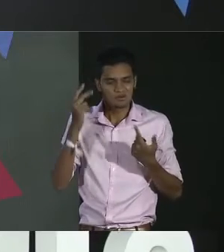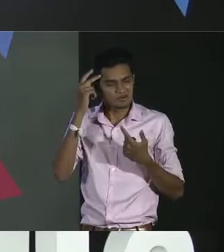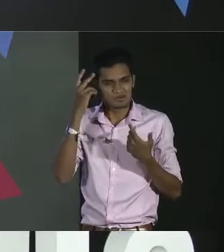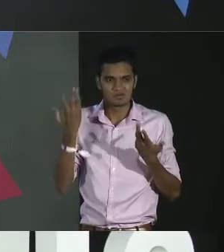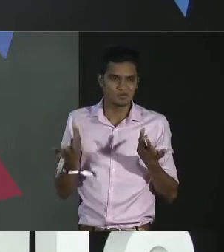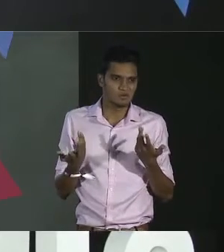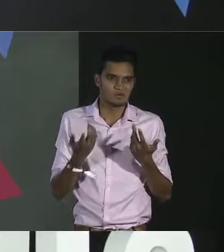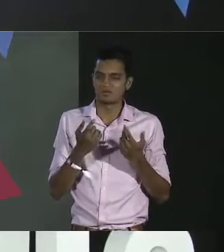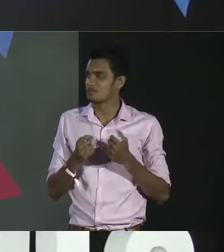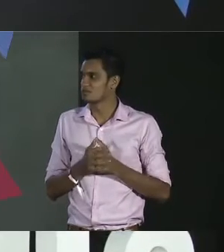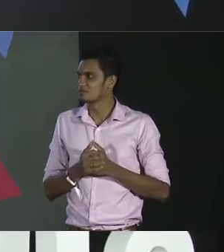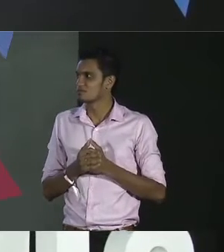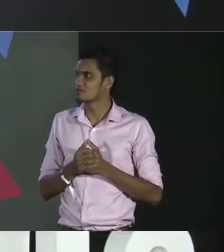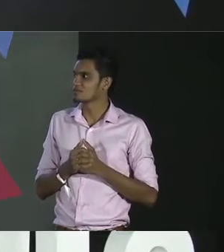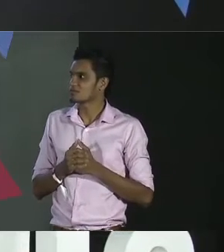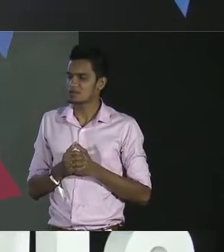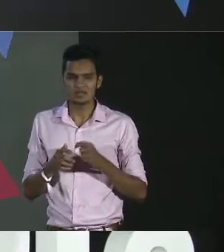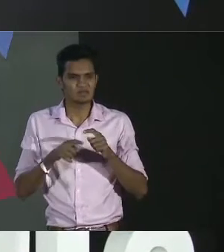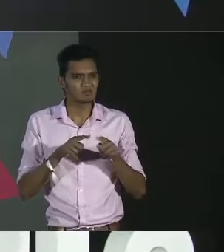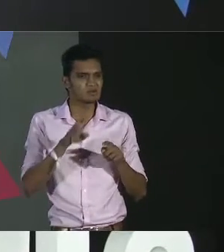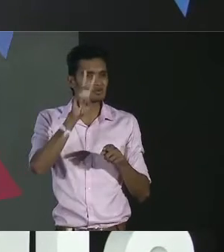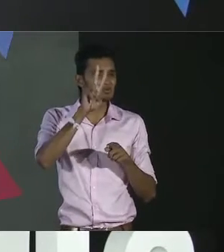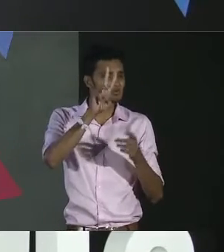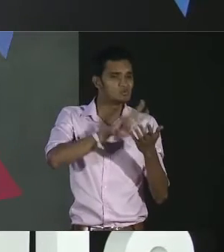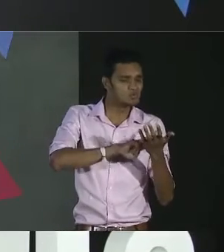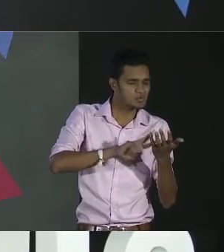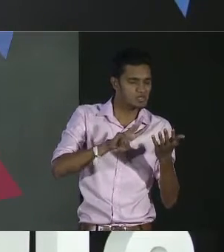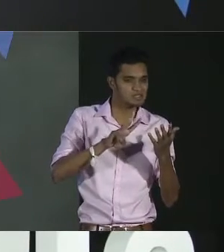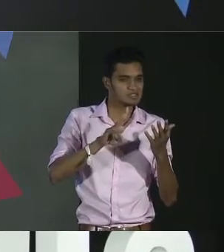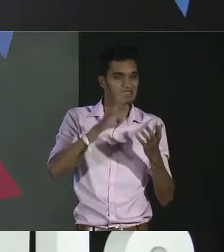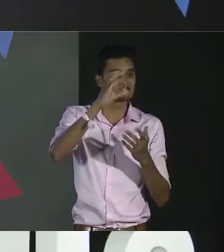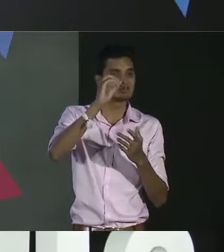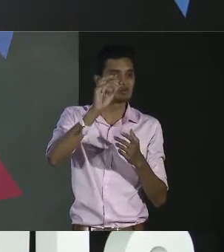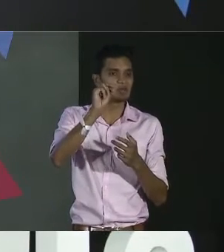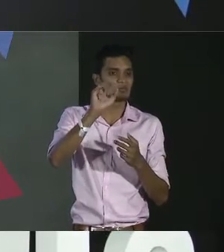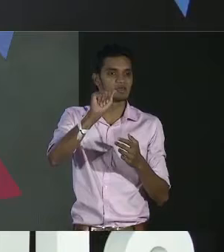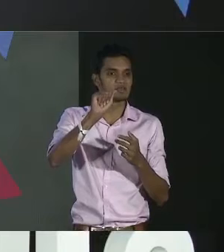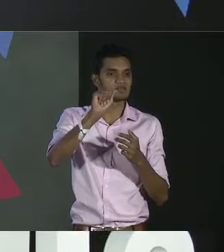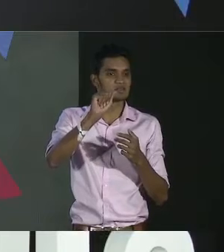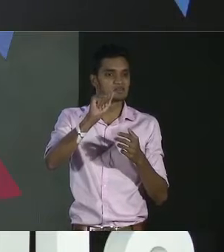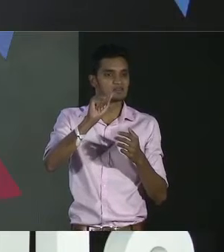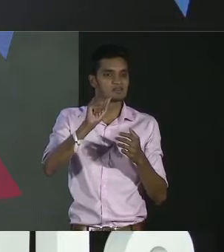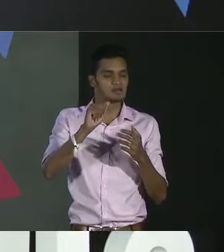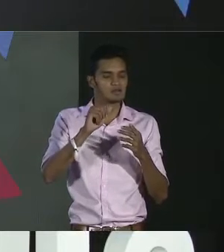shock. But after 2 weeks in a coma, I miraculously woke up. We won that volleyball tournament, by the way.